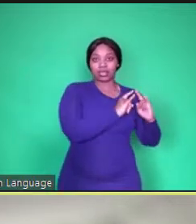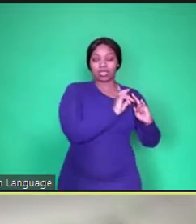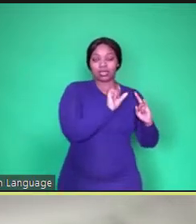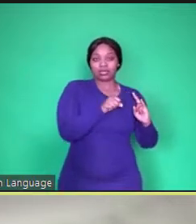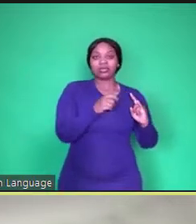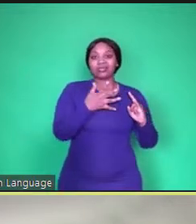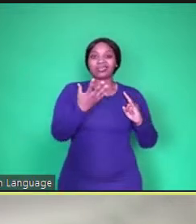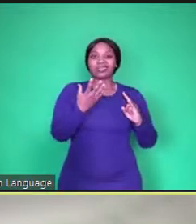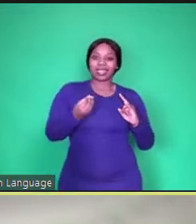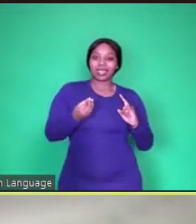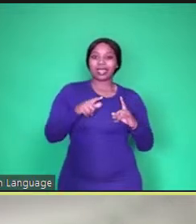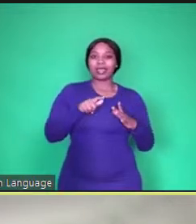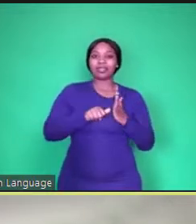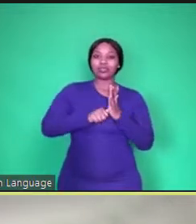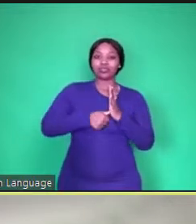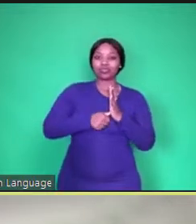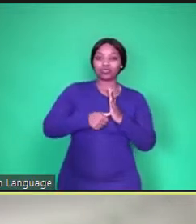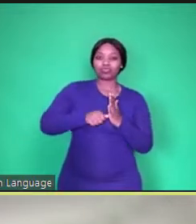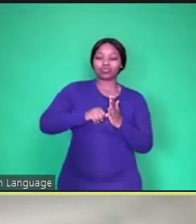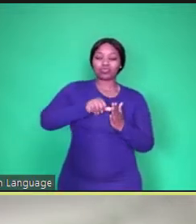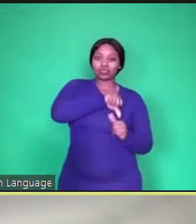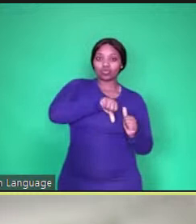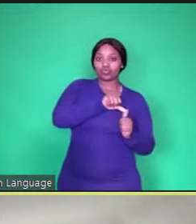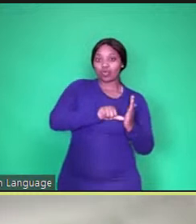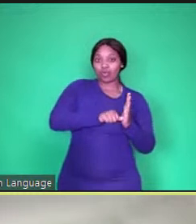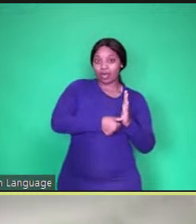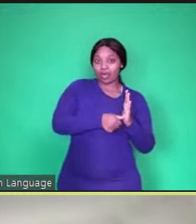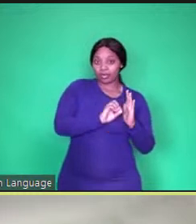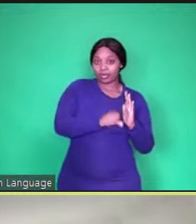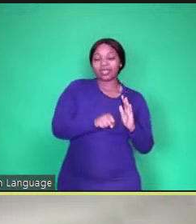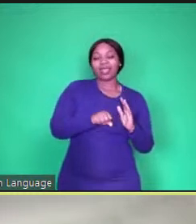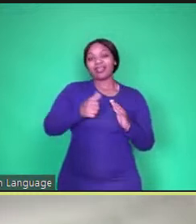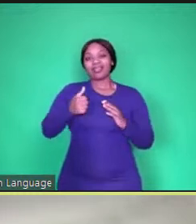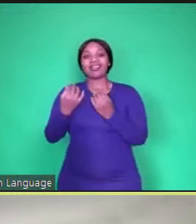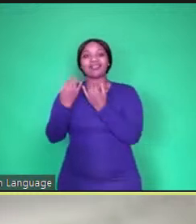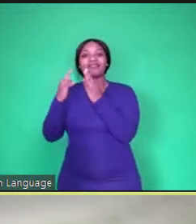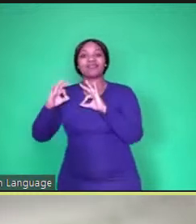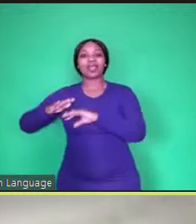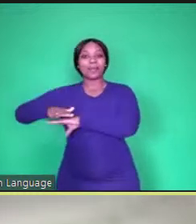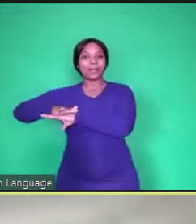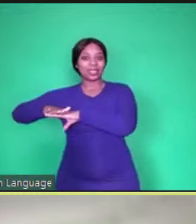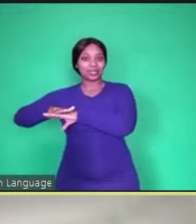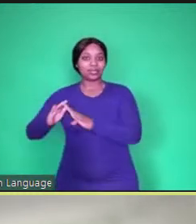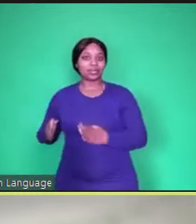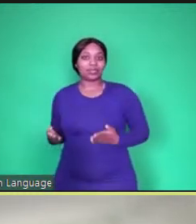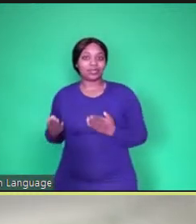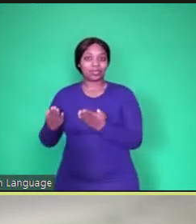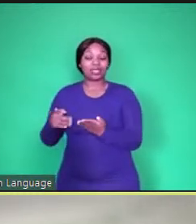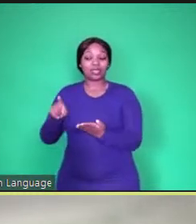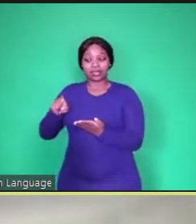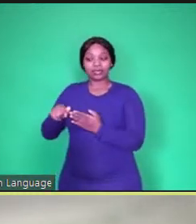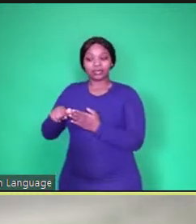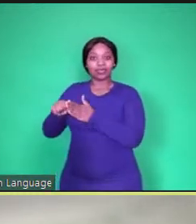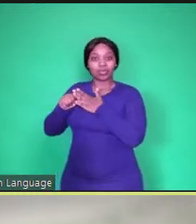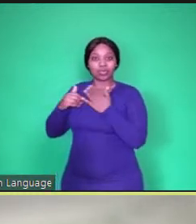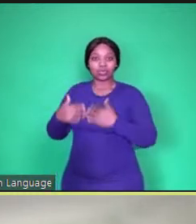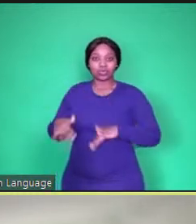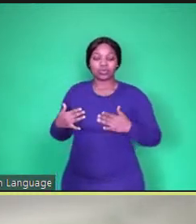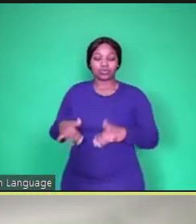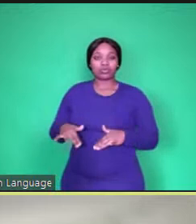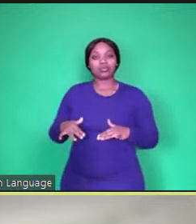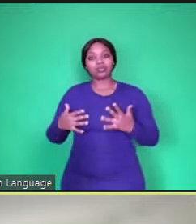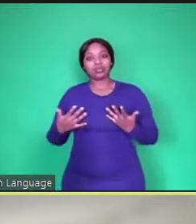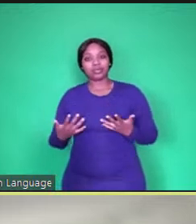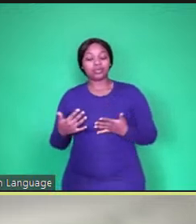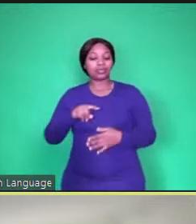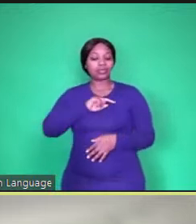social grants and other free basic services. And this has been really important in